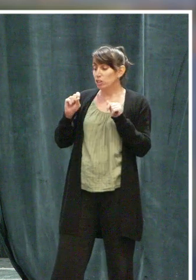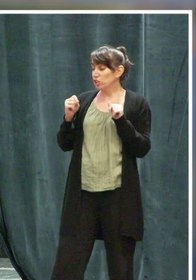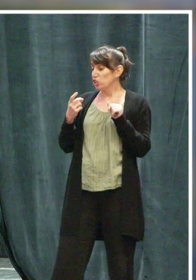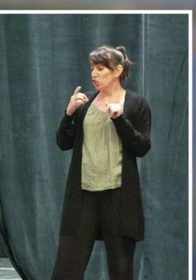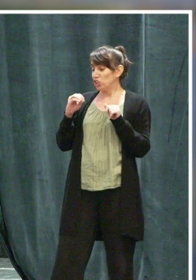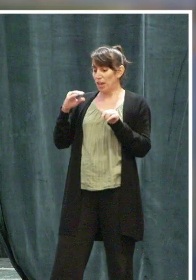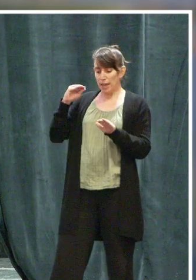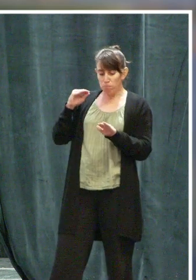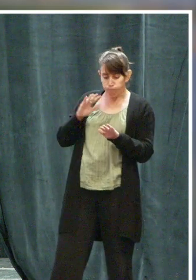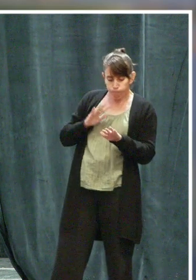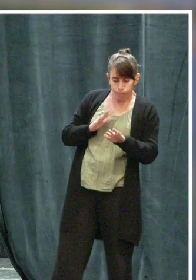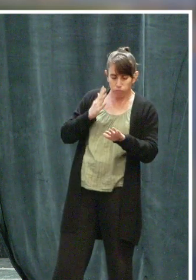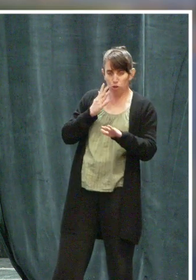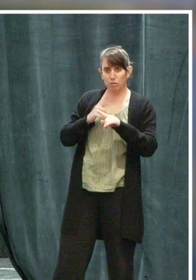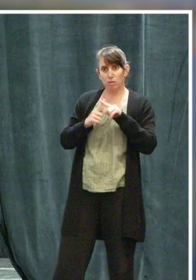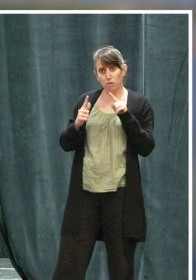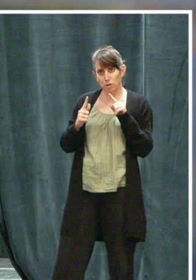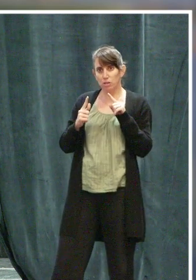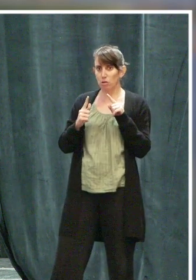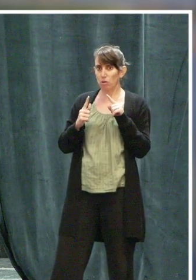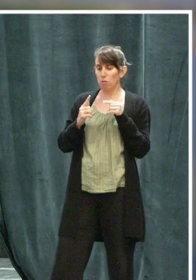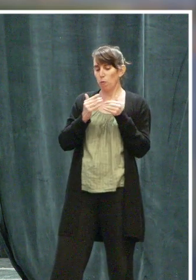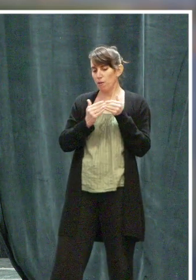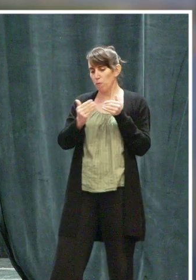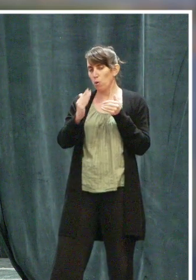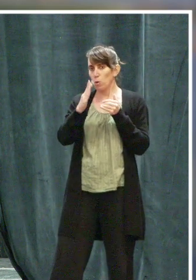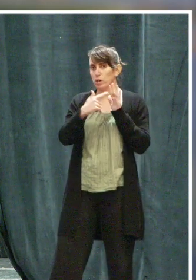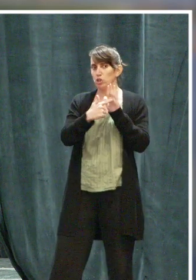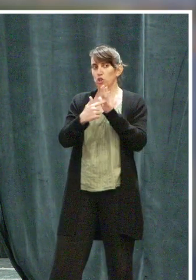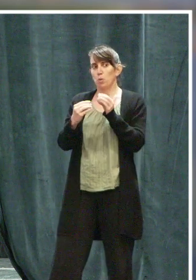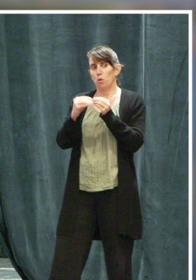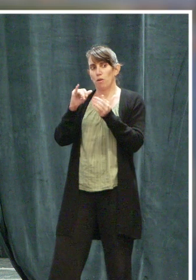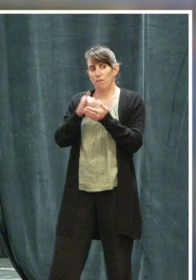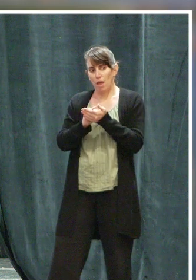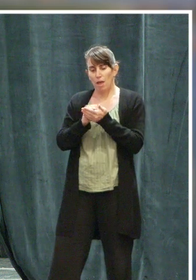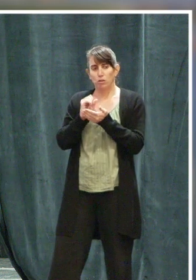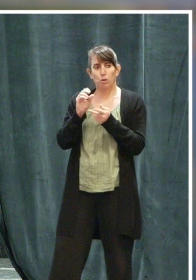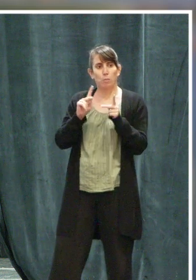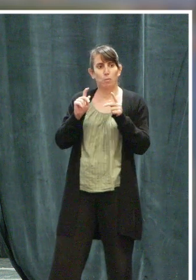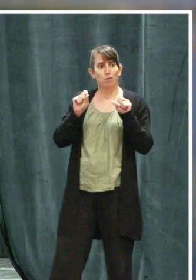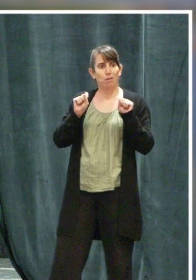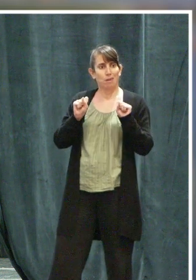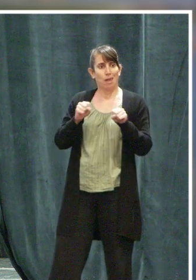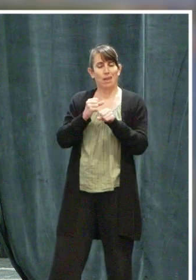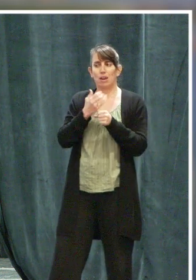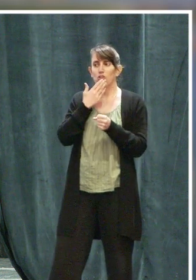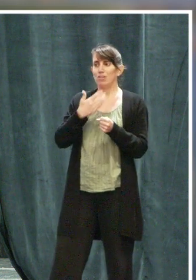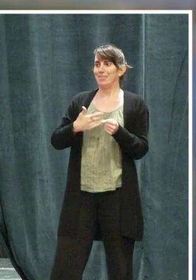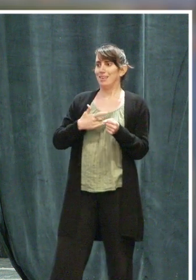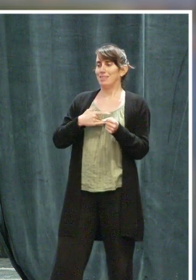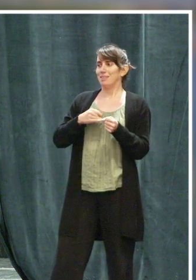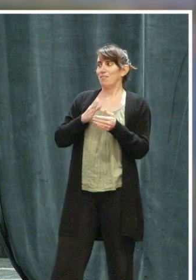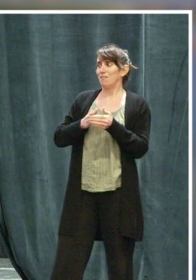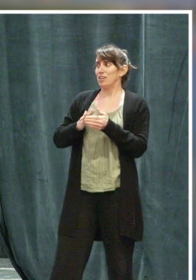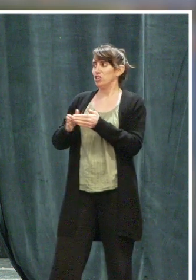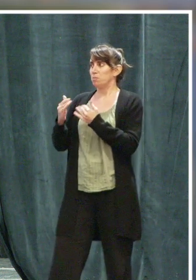materiality thing. And I think moving forward, we'll probably show more of that so that folks can get a better sense of the finishes. But like I said, we're